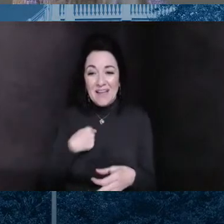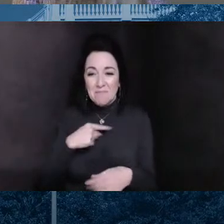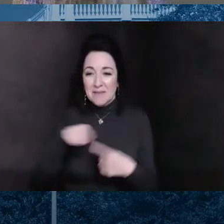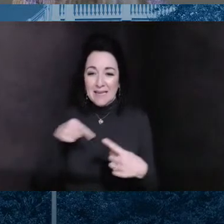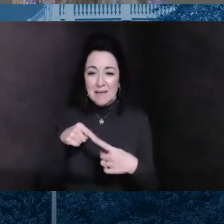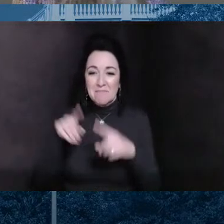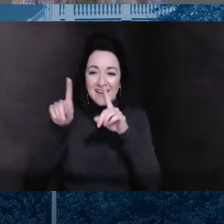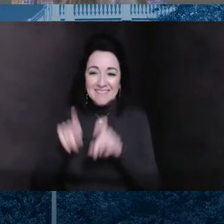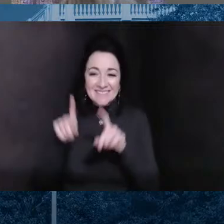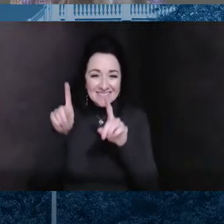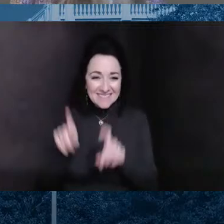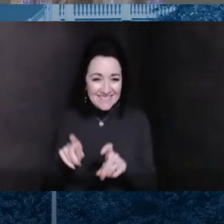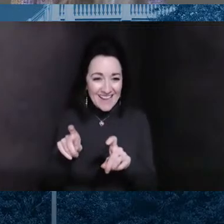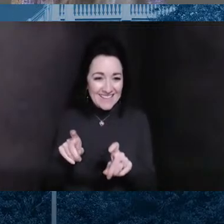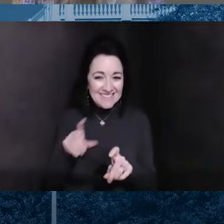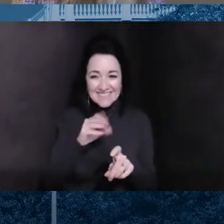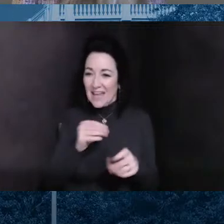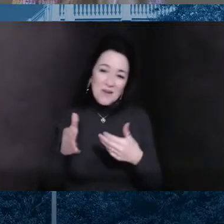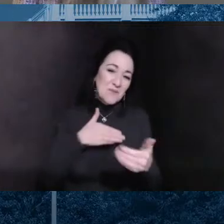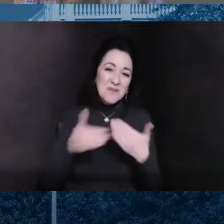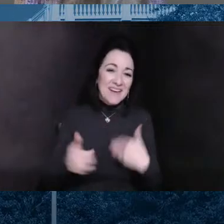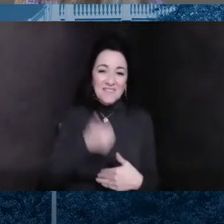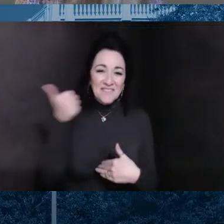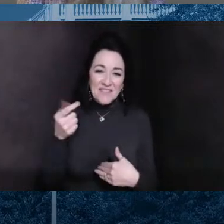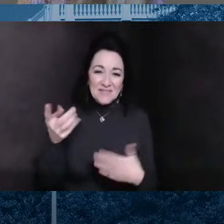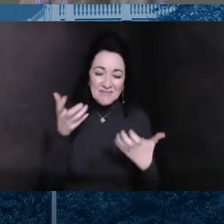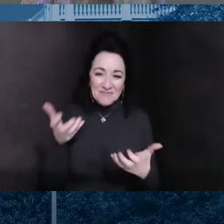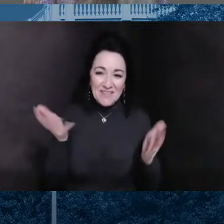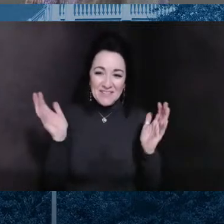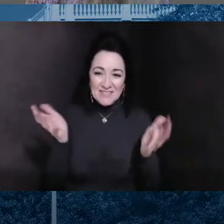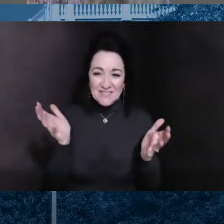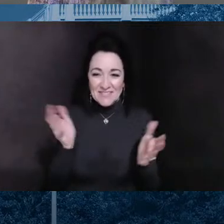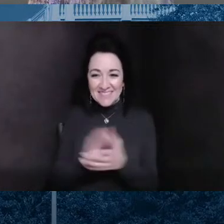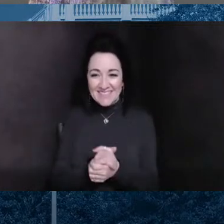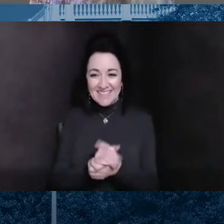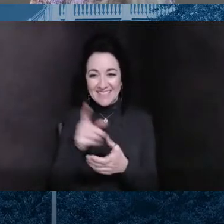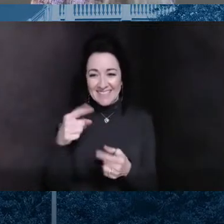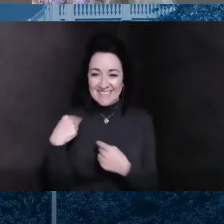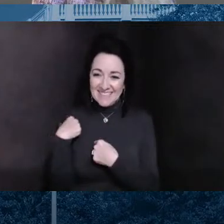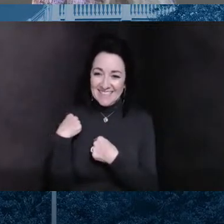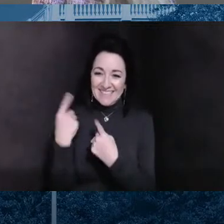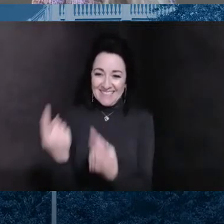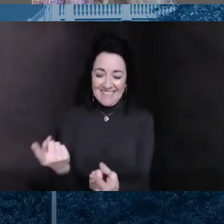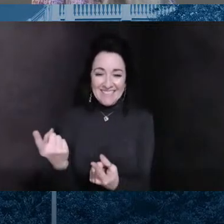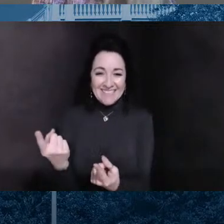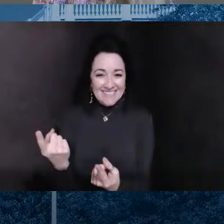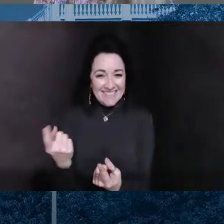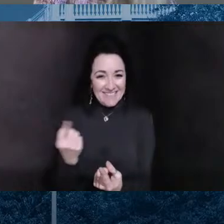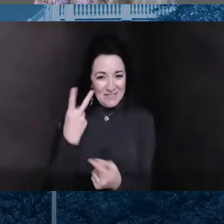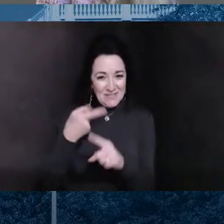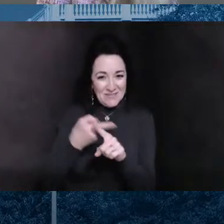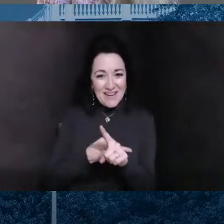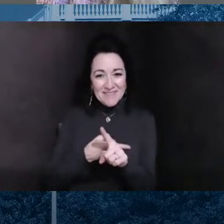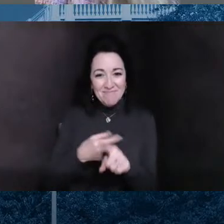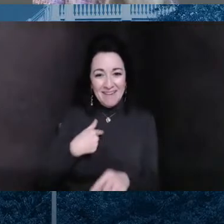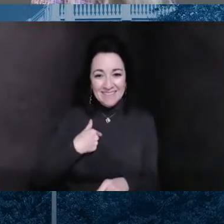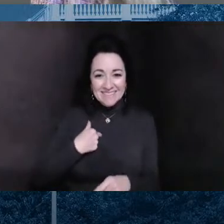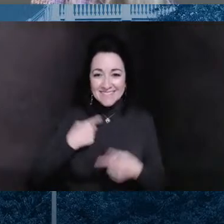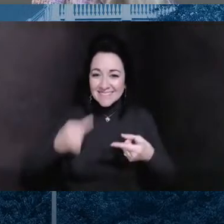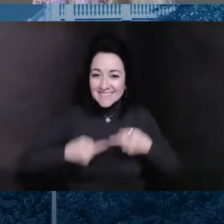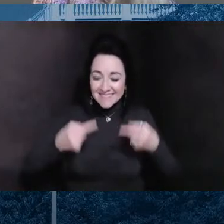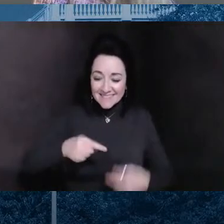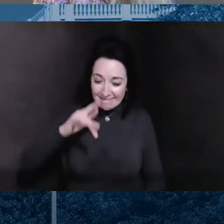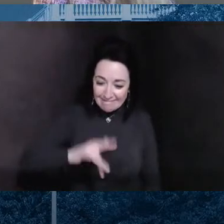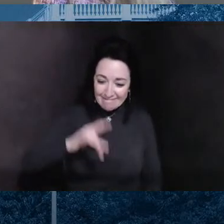And what else, whatever else you have. You think almost 12 months of pandemic, I'd be faster with the mute button, but thank you, sir. Before we get